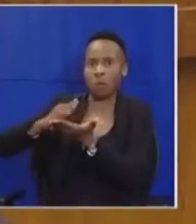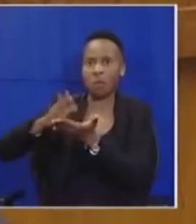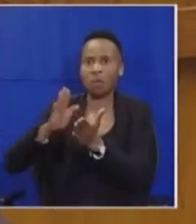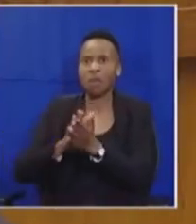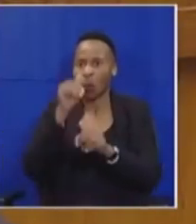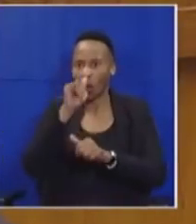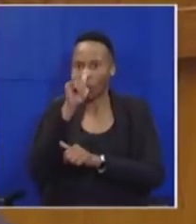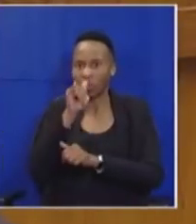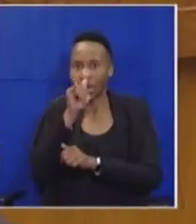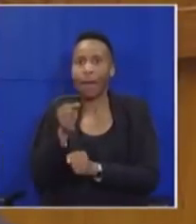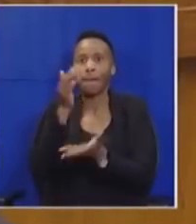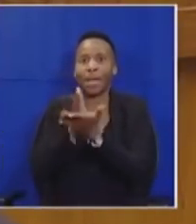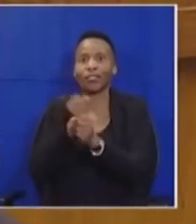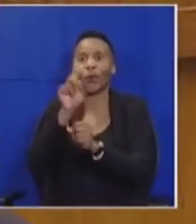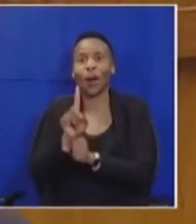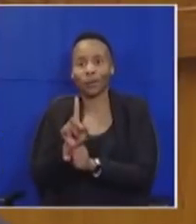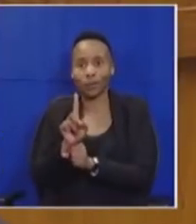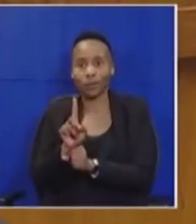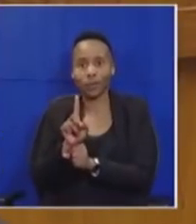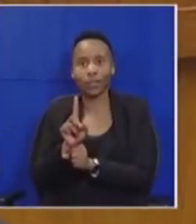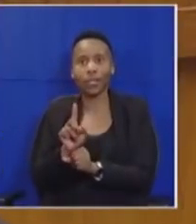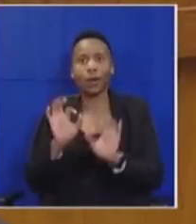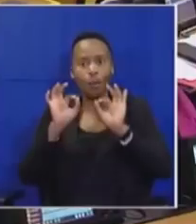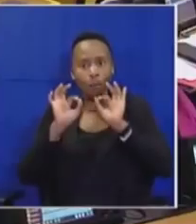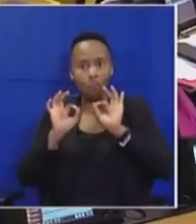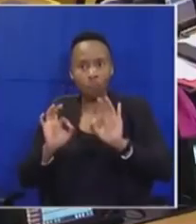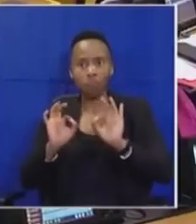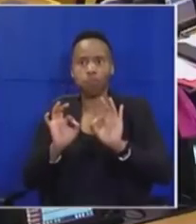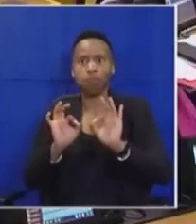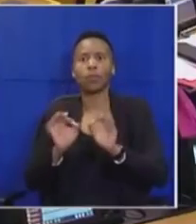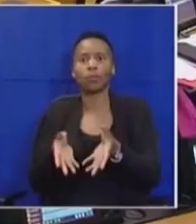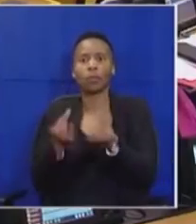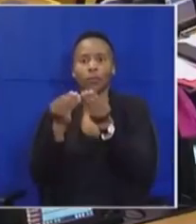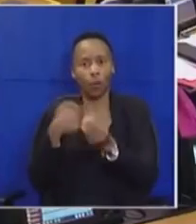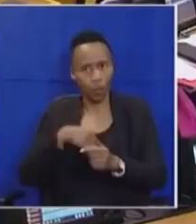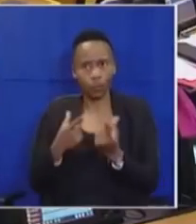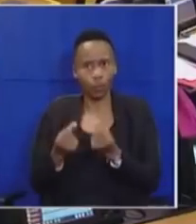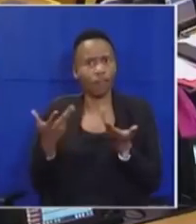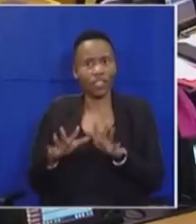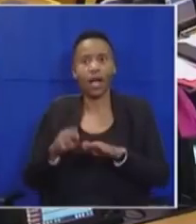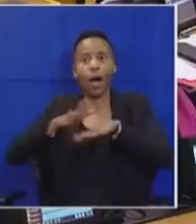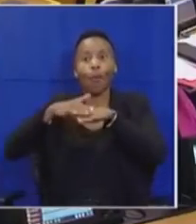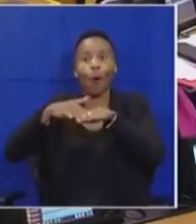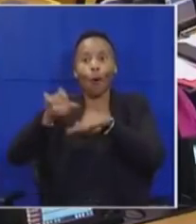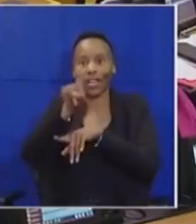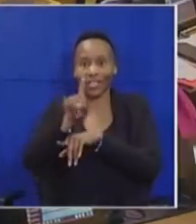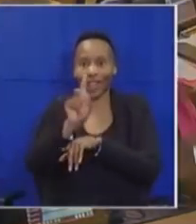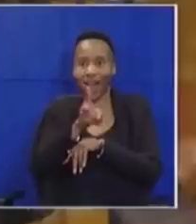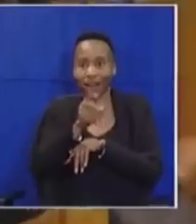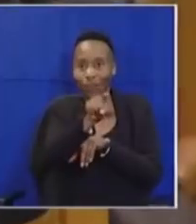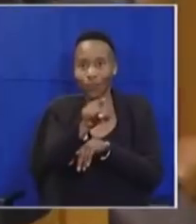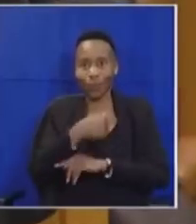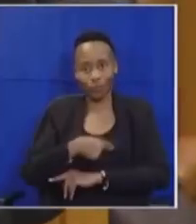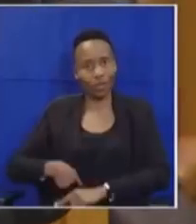actually ensuring that you give policy certainty, which we've done. My question to you, Mr. President, is